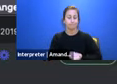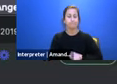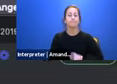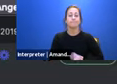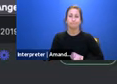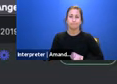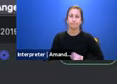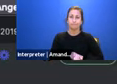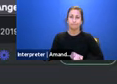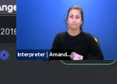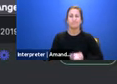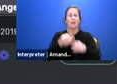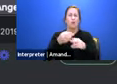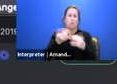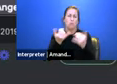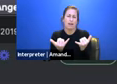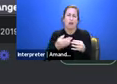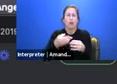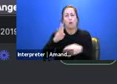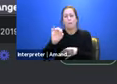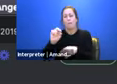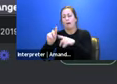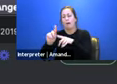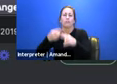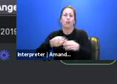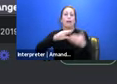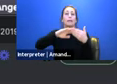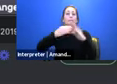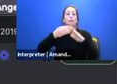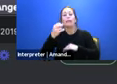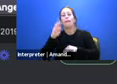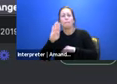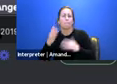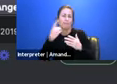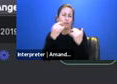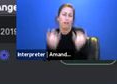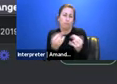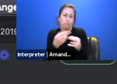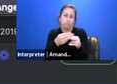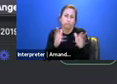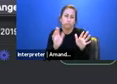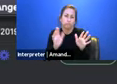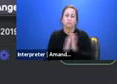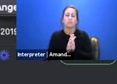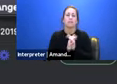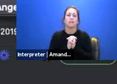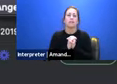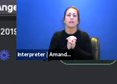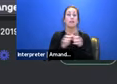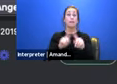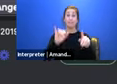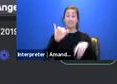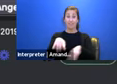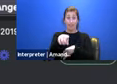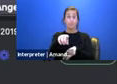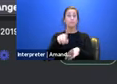are calling the bond community hub just under the bond dashboard page. So we're going over to the hub itself. So